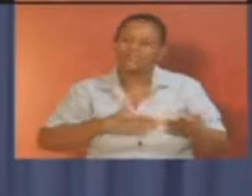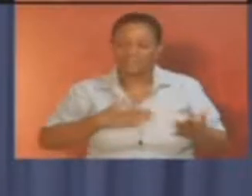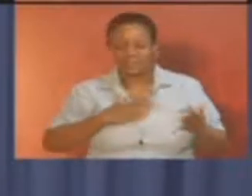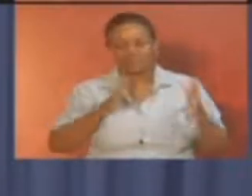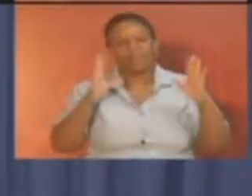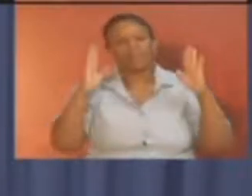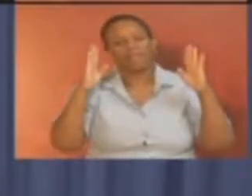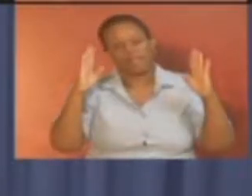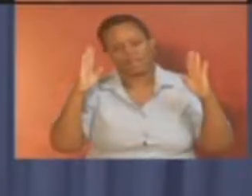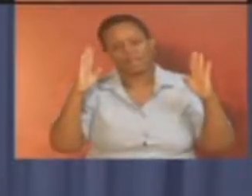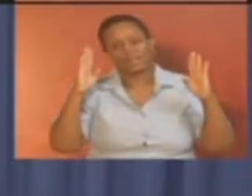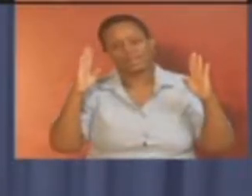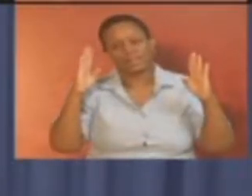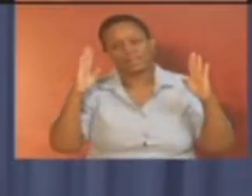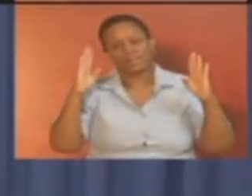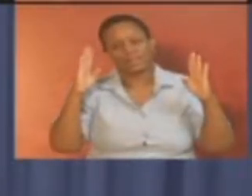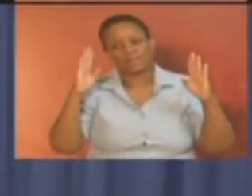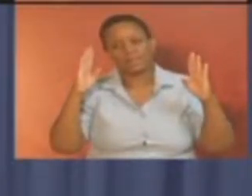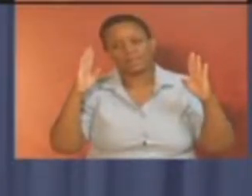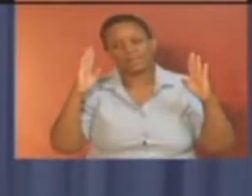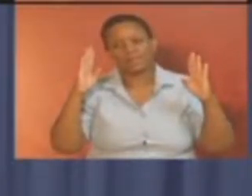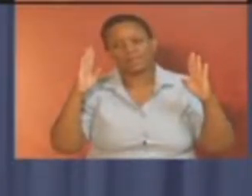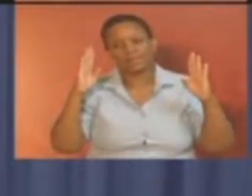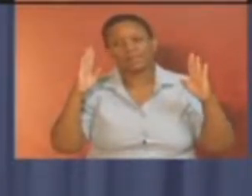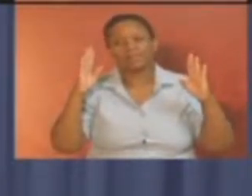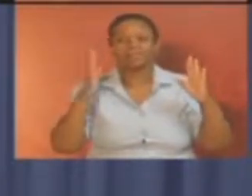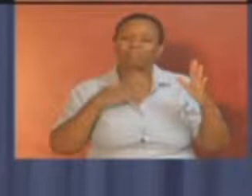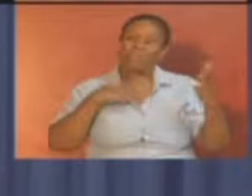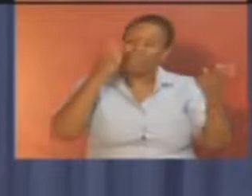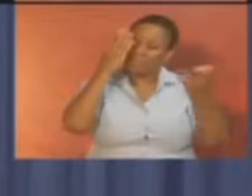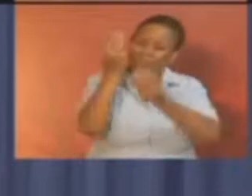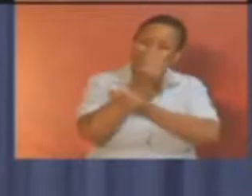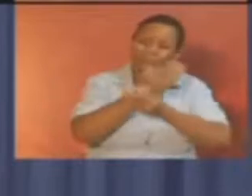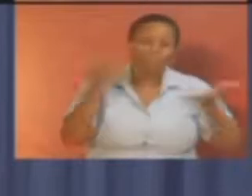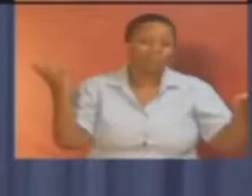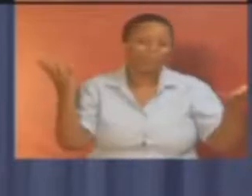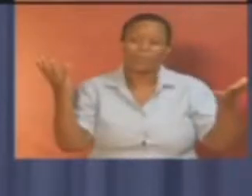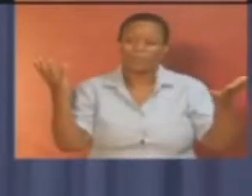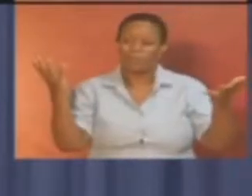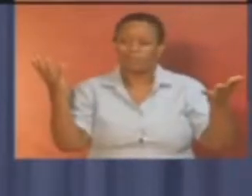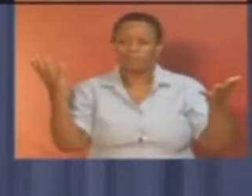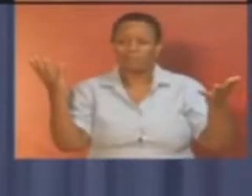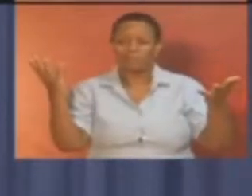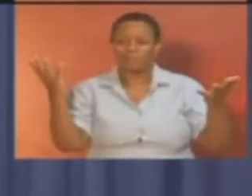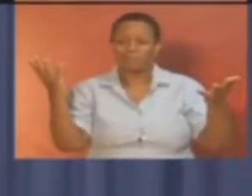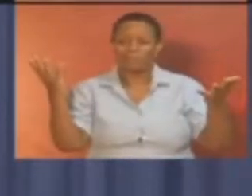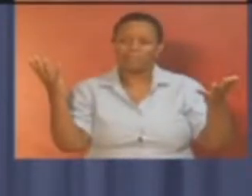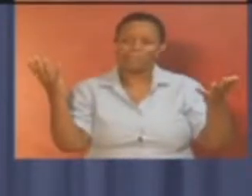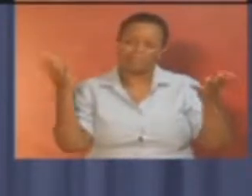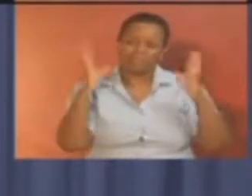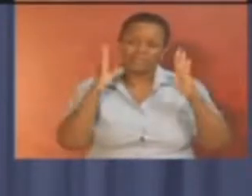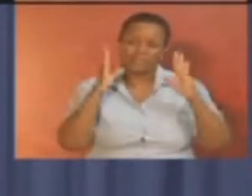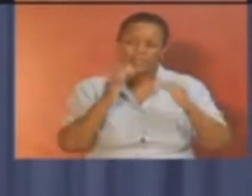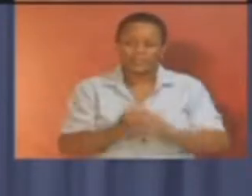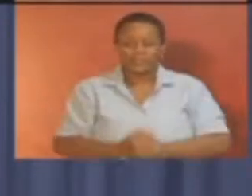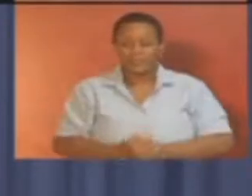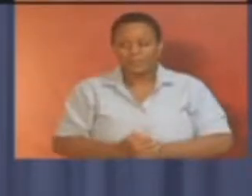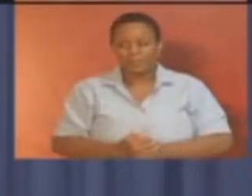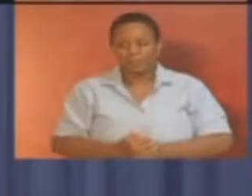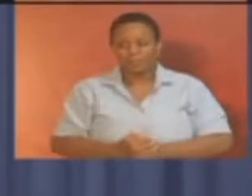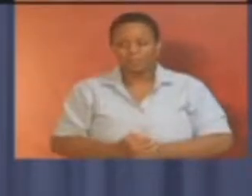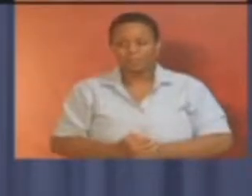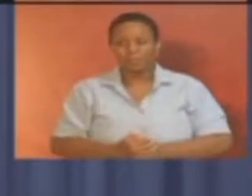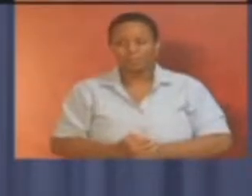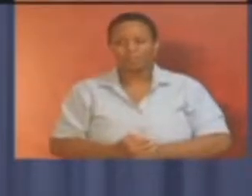are with vaccine procurement. Let me just say, outside of the